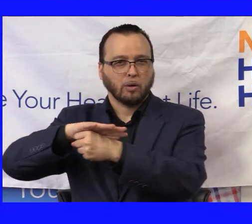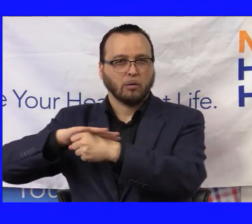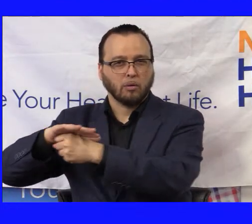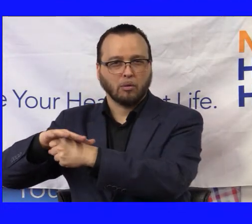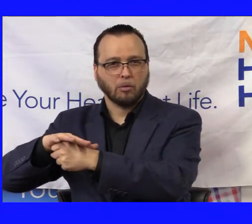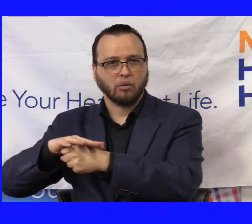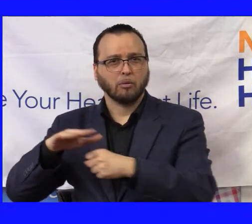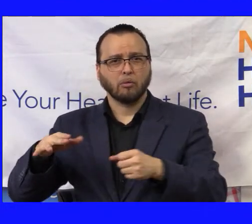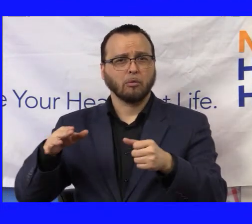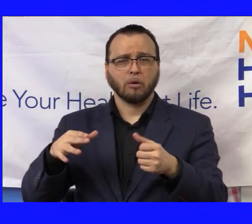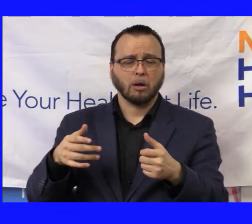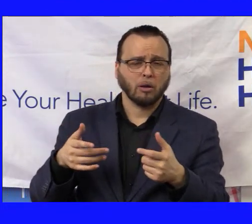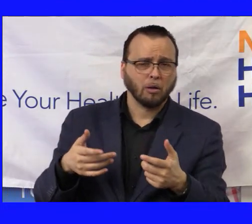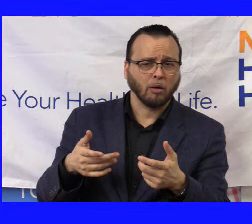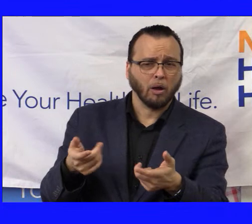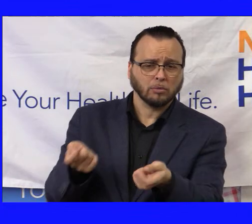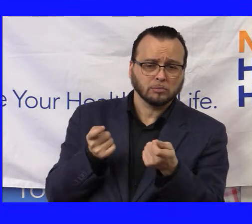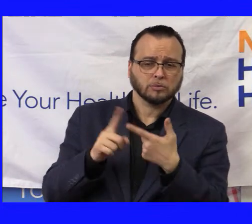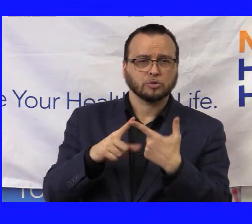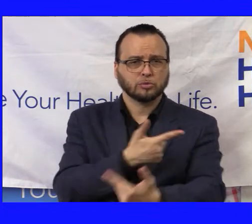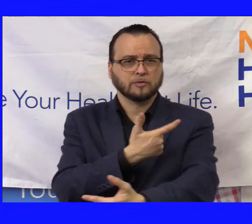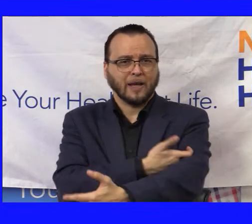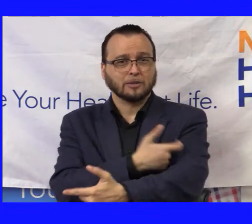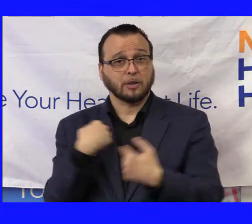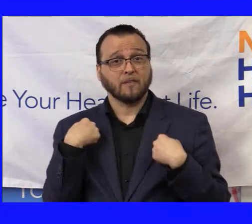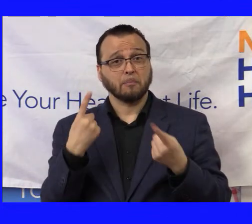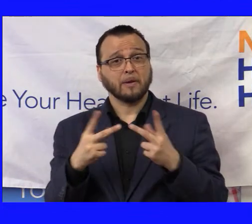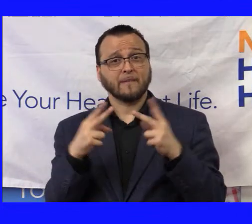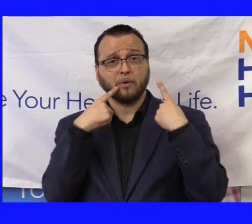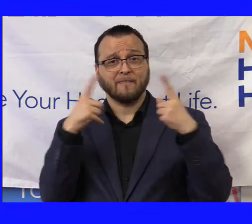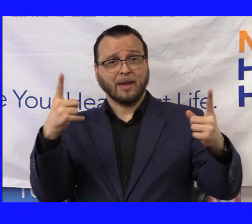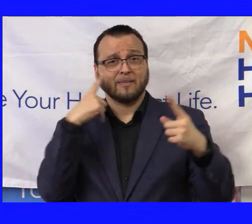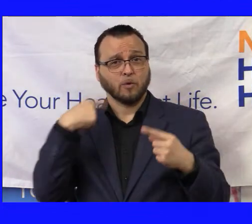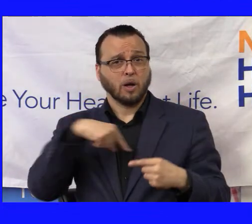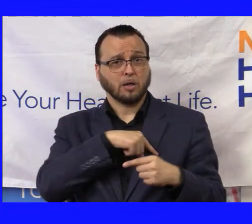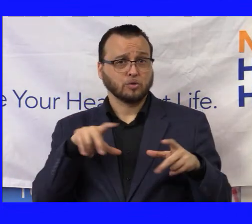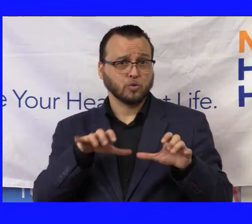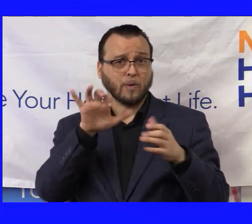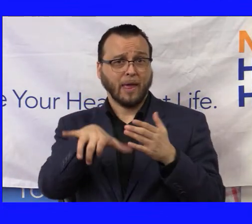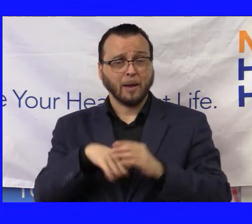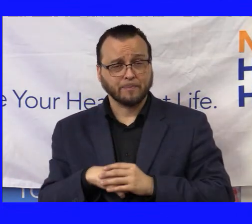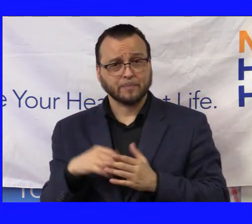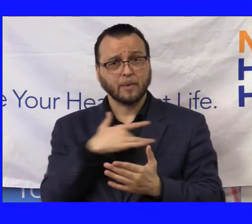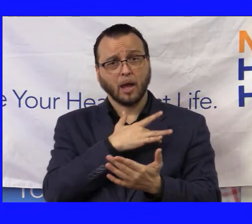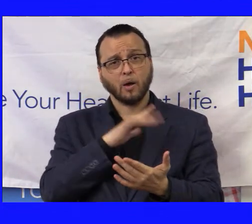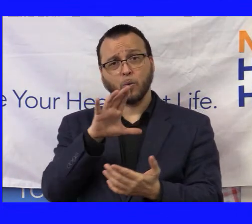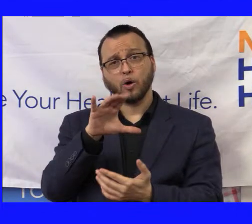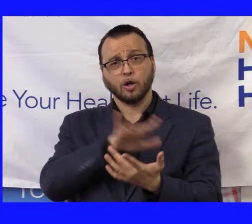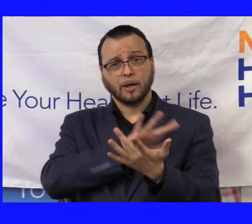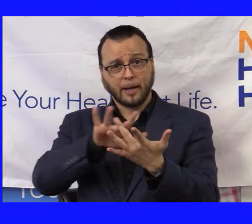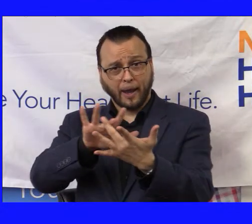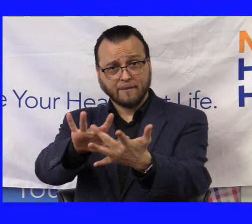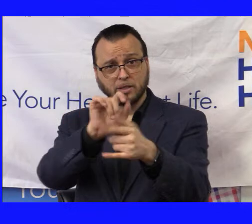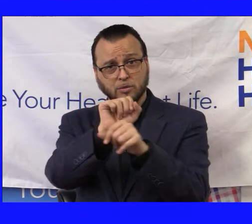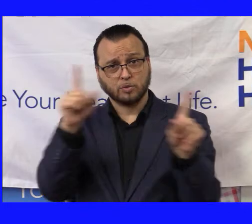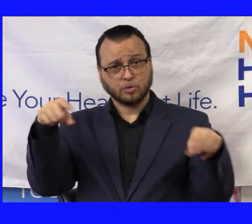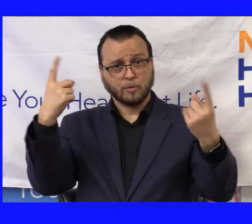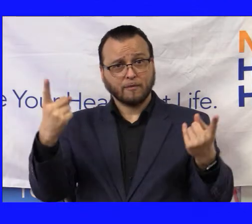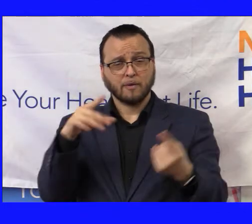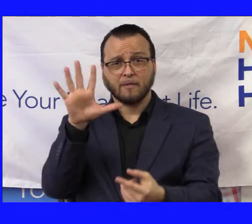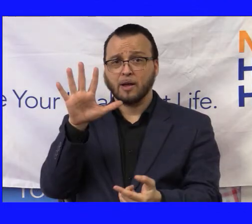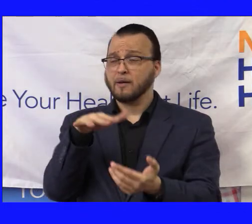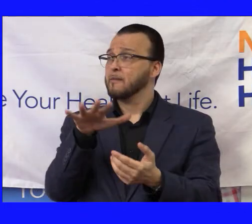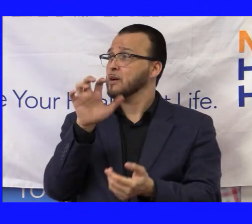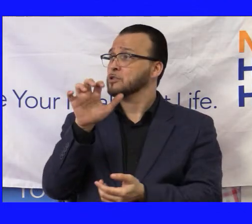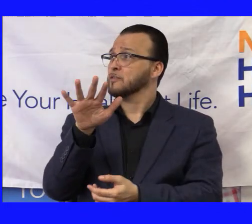been very, very effective in allowing us to do that. Our Canvas efforts to date, there's been